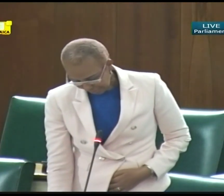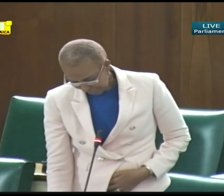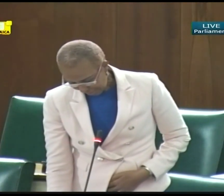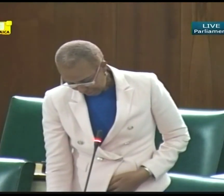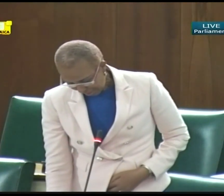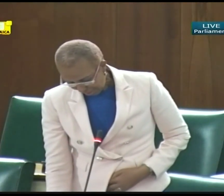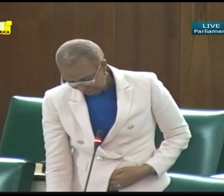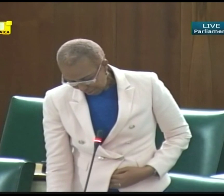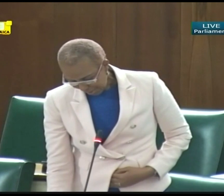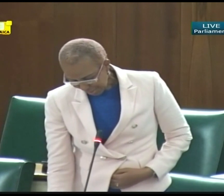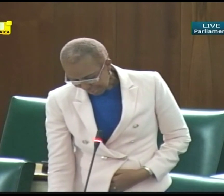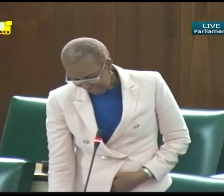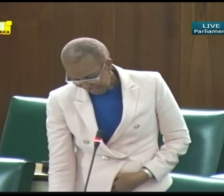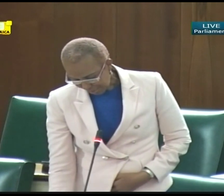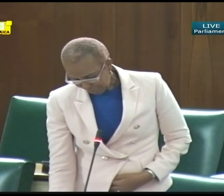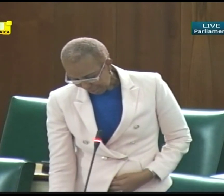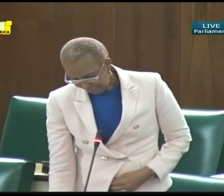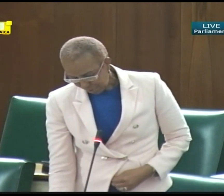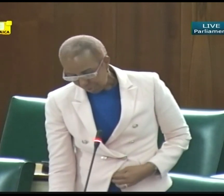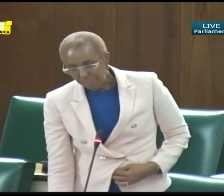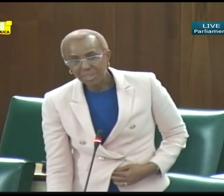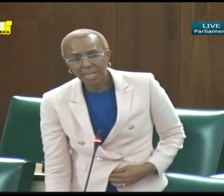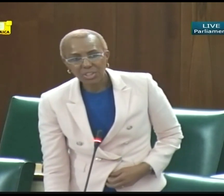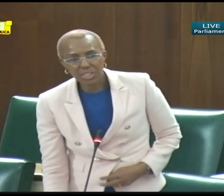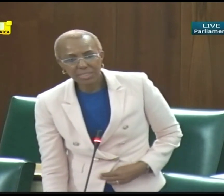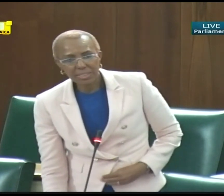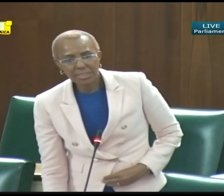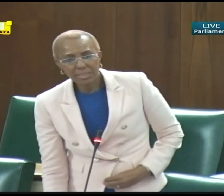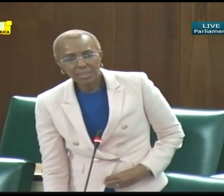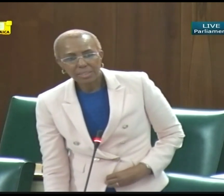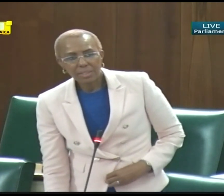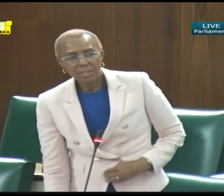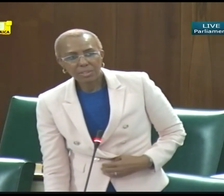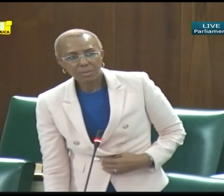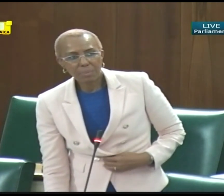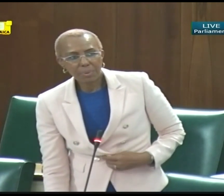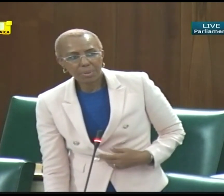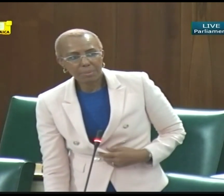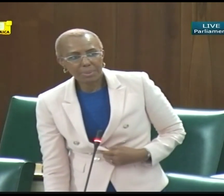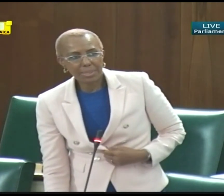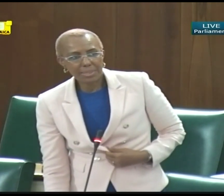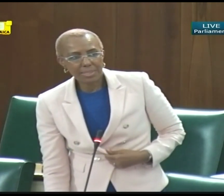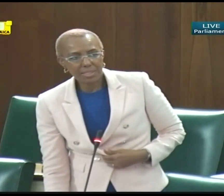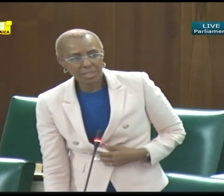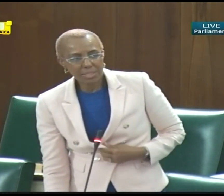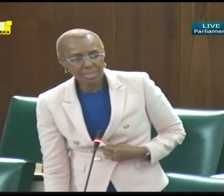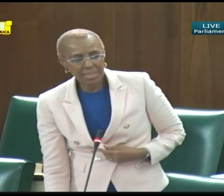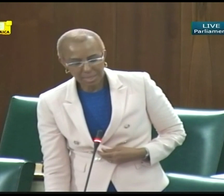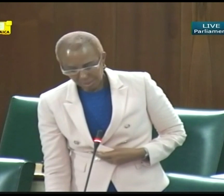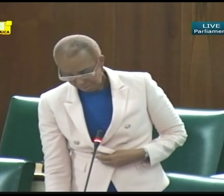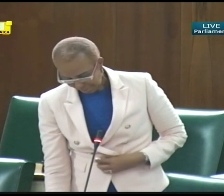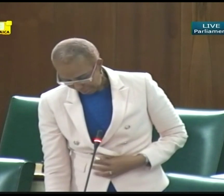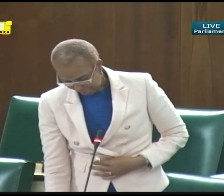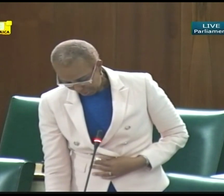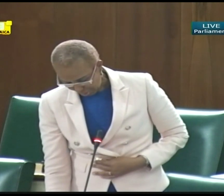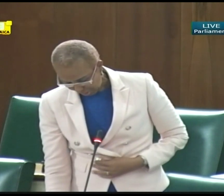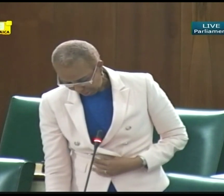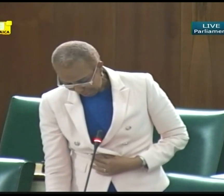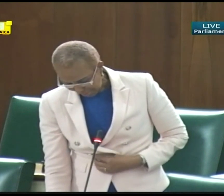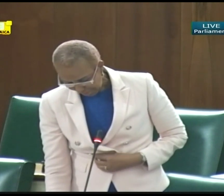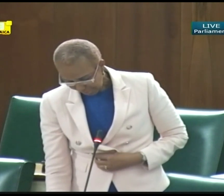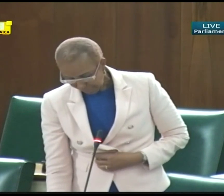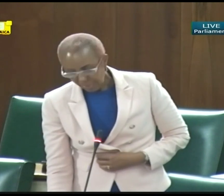Speaker, on this side, we have no objection to the report being discussed at the Economic and